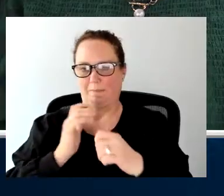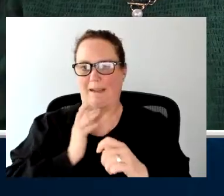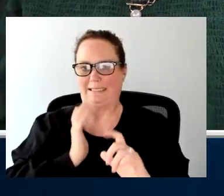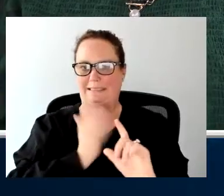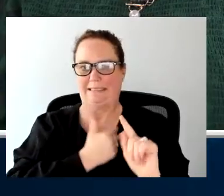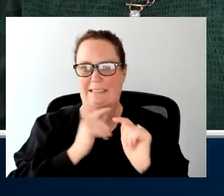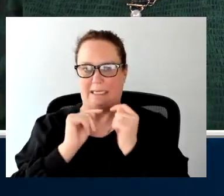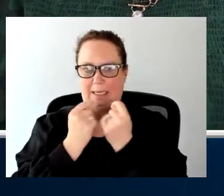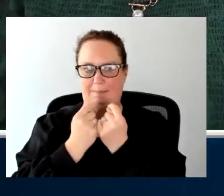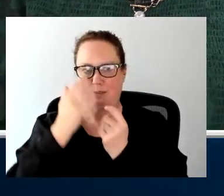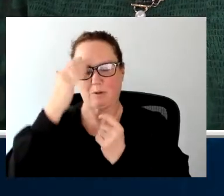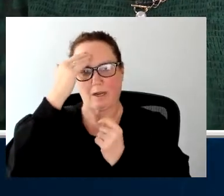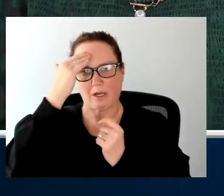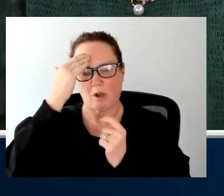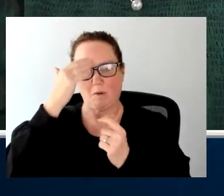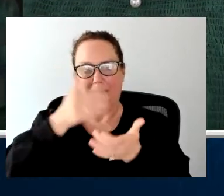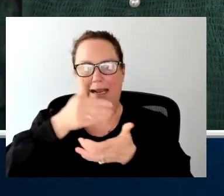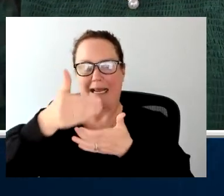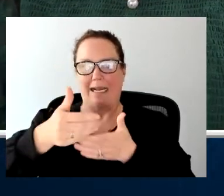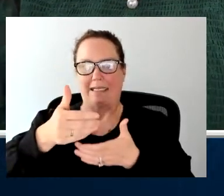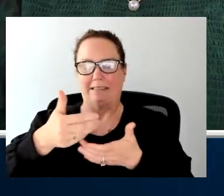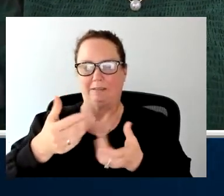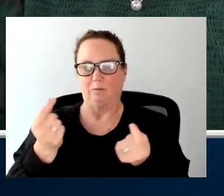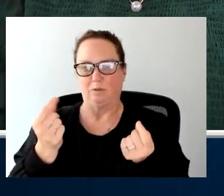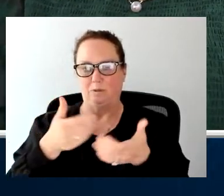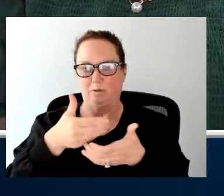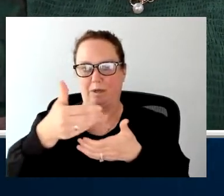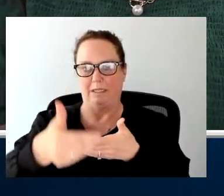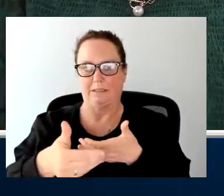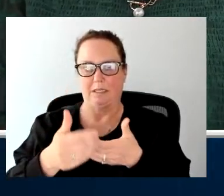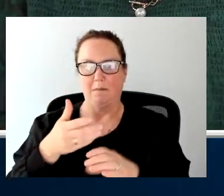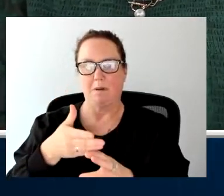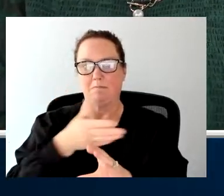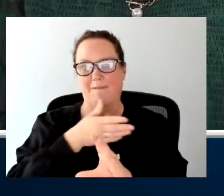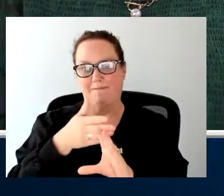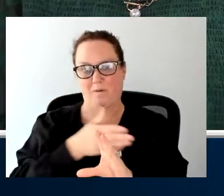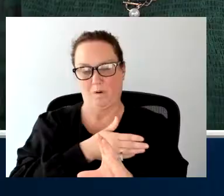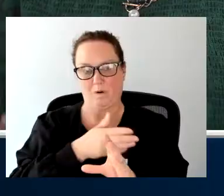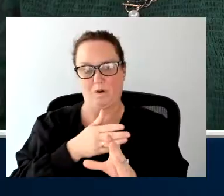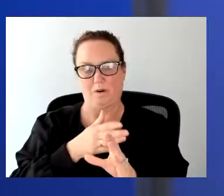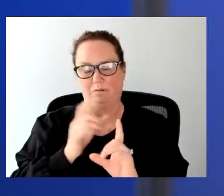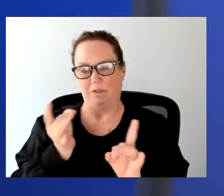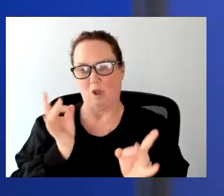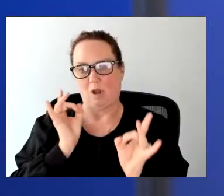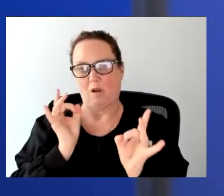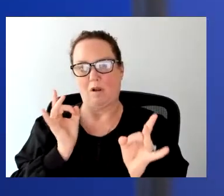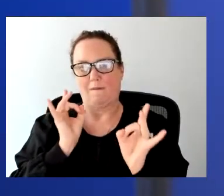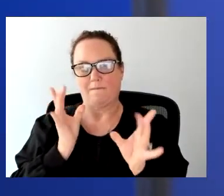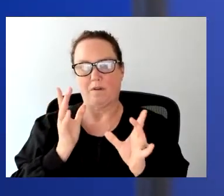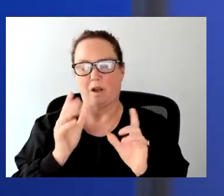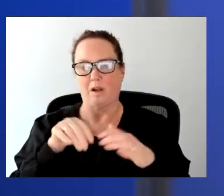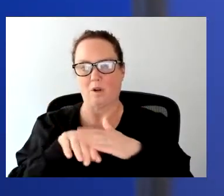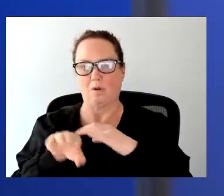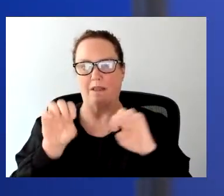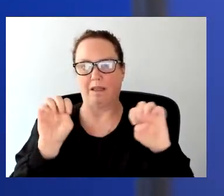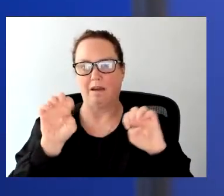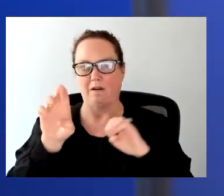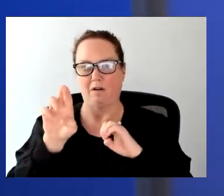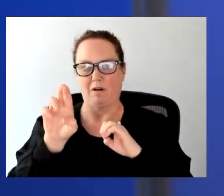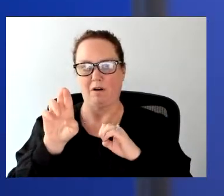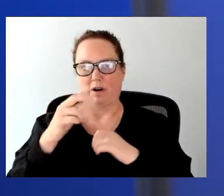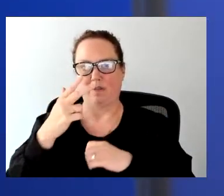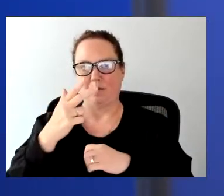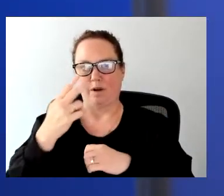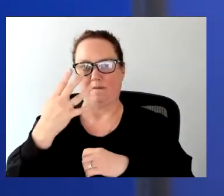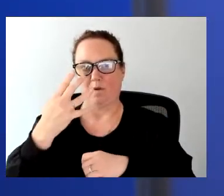can know what my next steps are. But prior to that, it was terrible. I would go into the emergency room 3 to 4 times